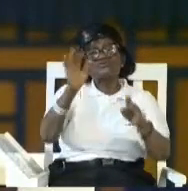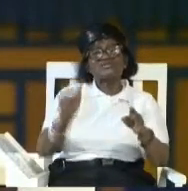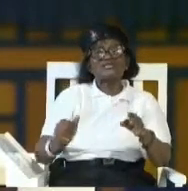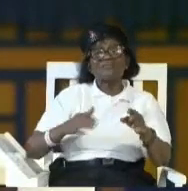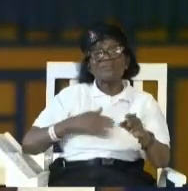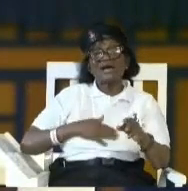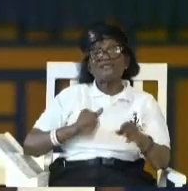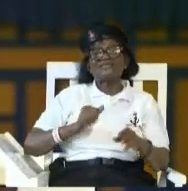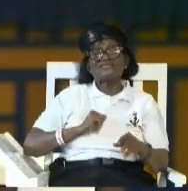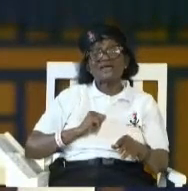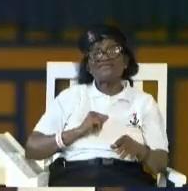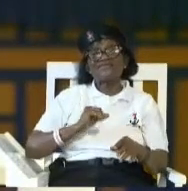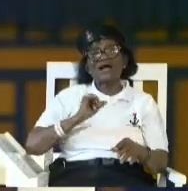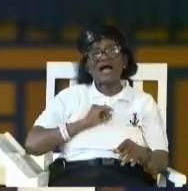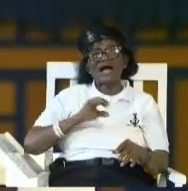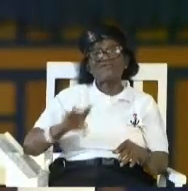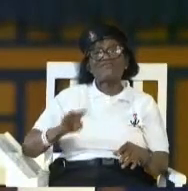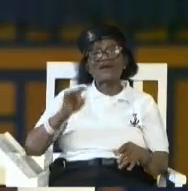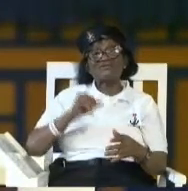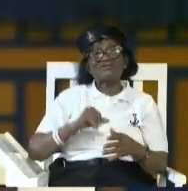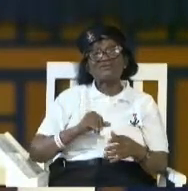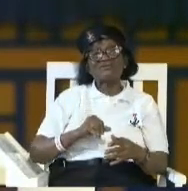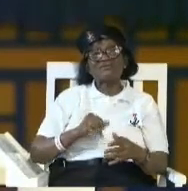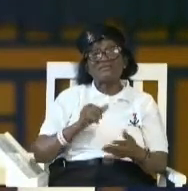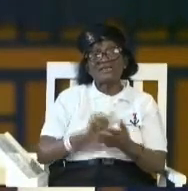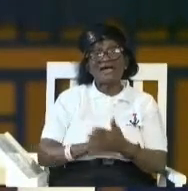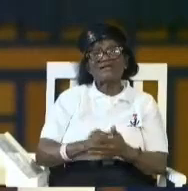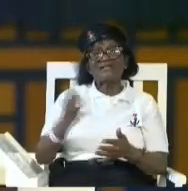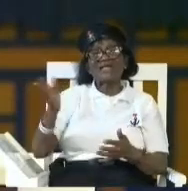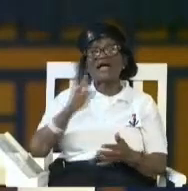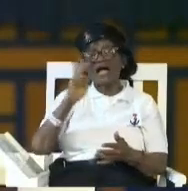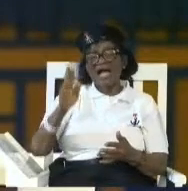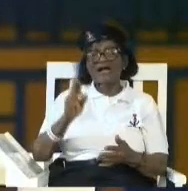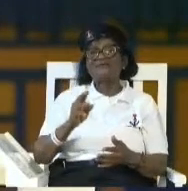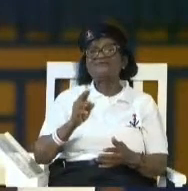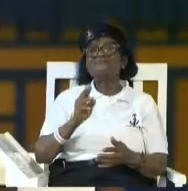I found that there are actually four steps, not three.